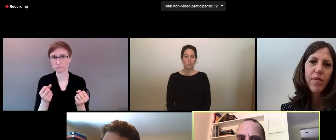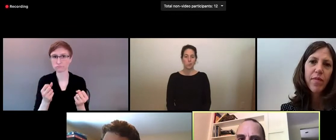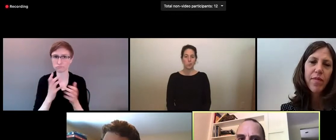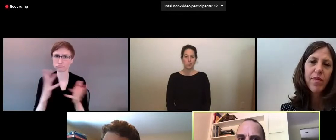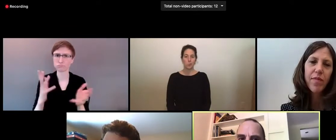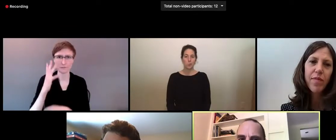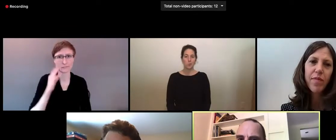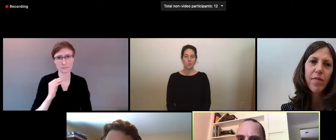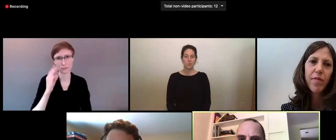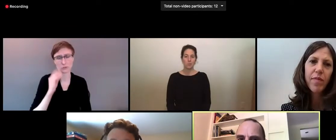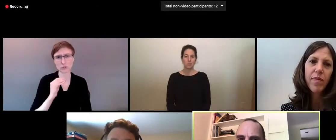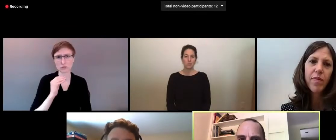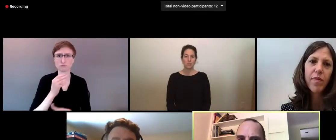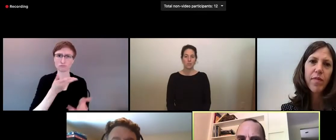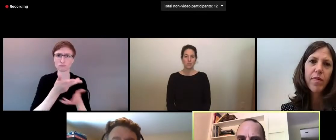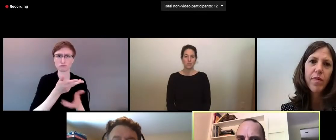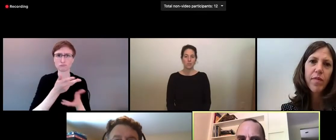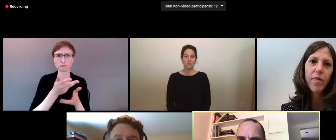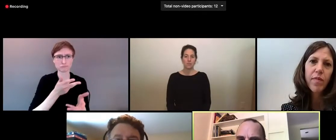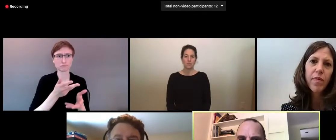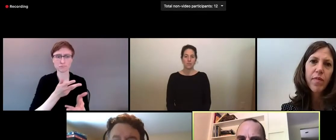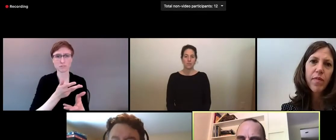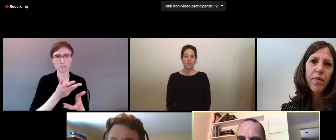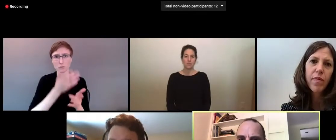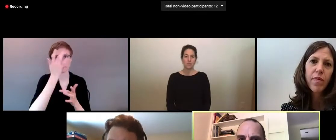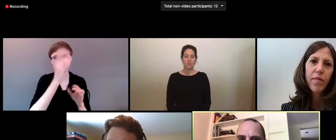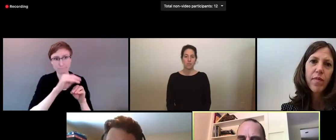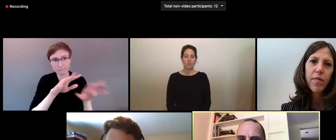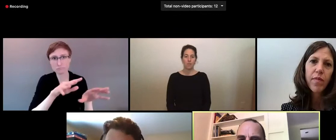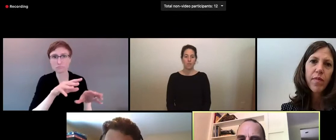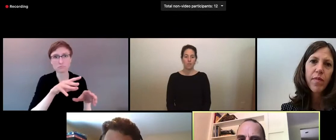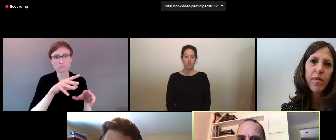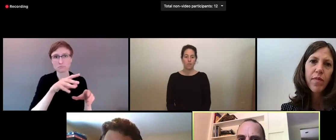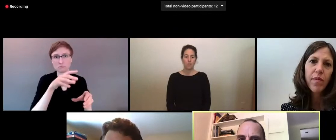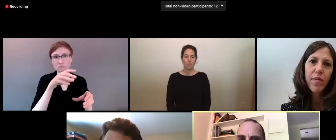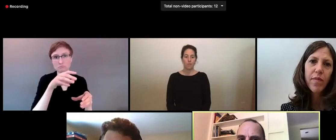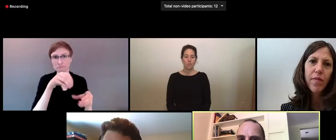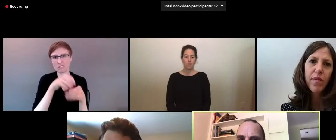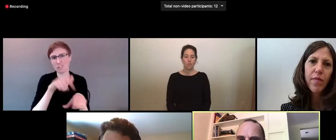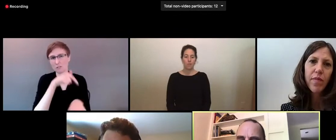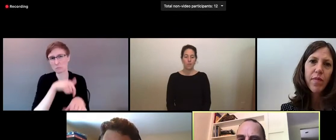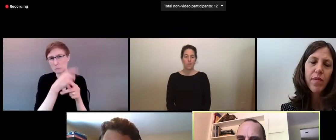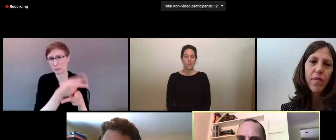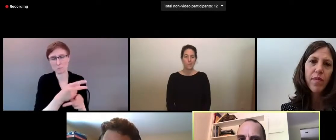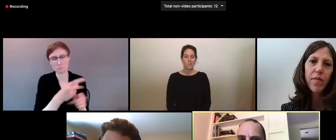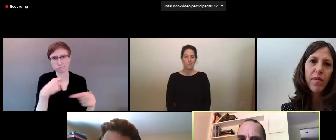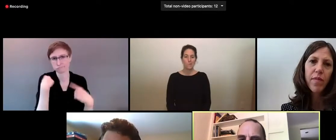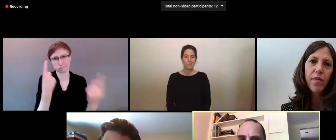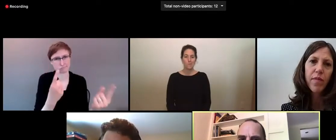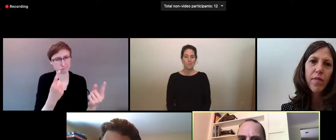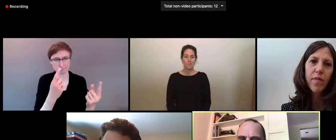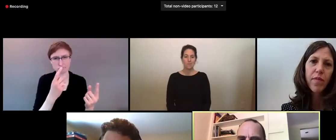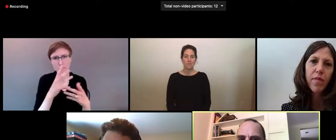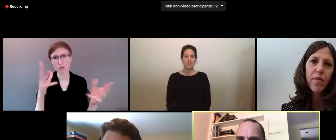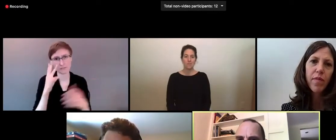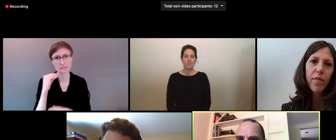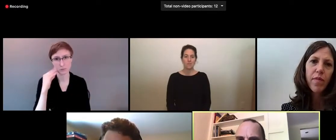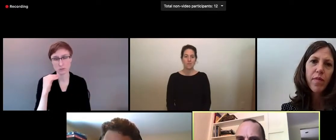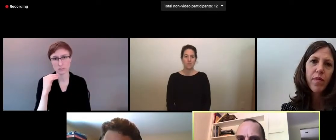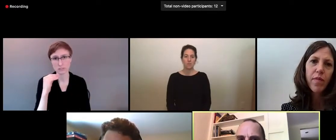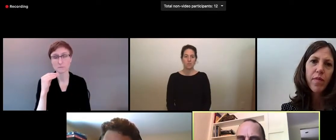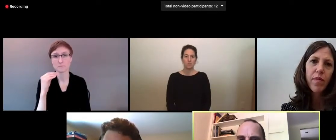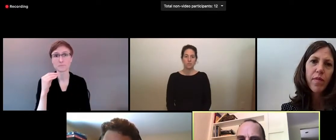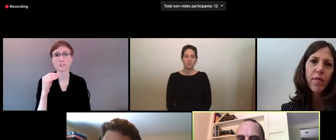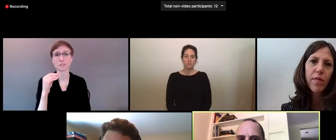with facilities for outbreaks for decades. It's bread and butter. And there's a lot of procedures that public health will